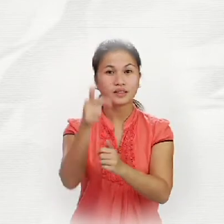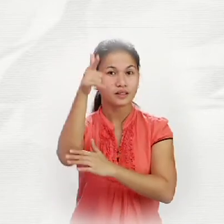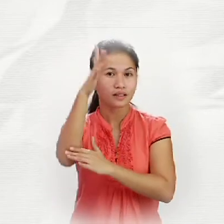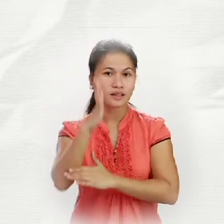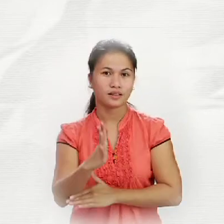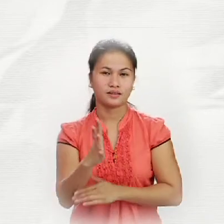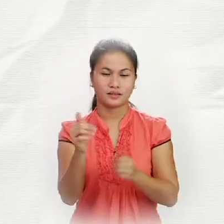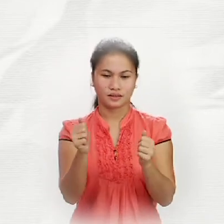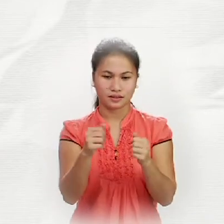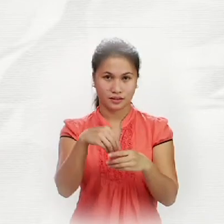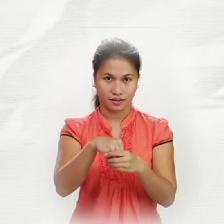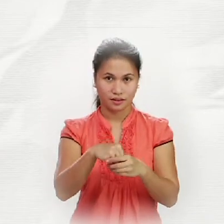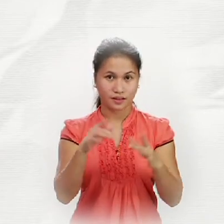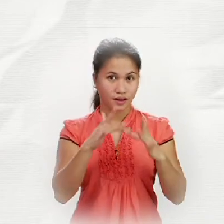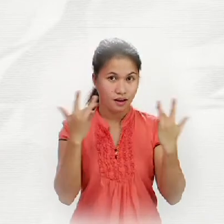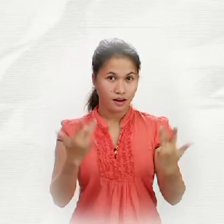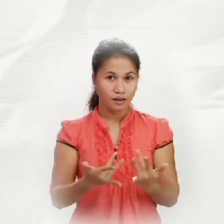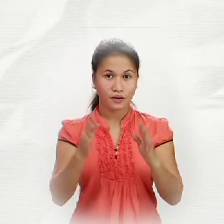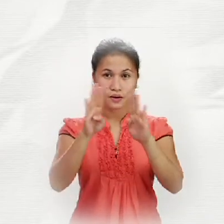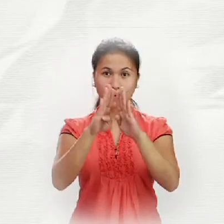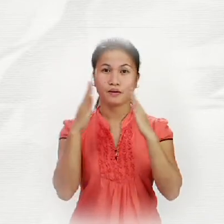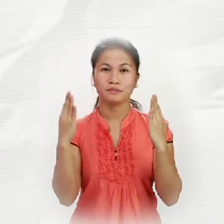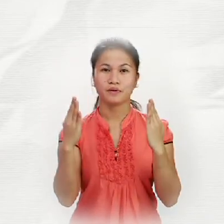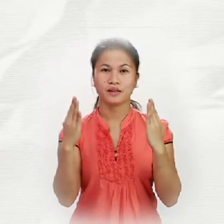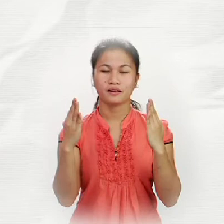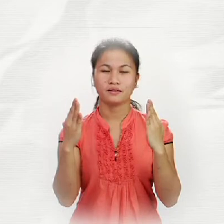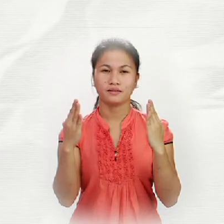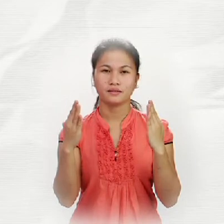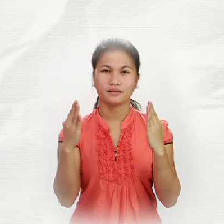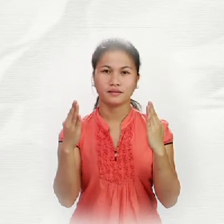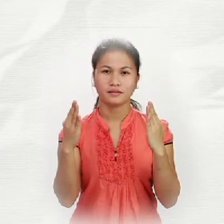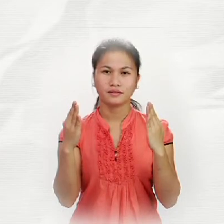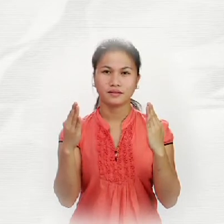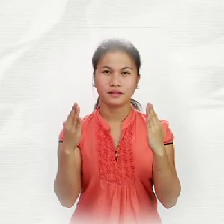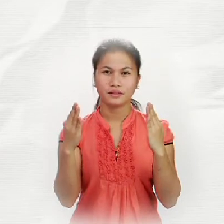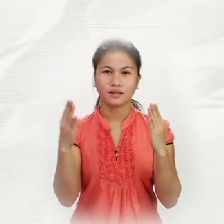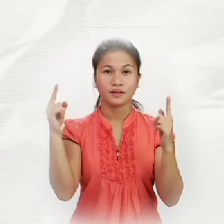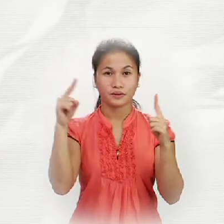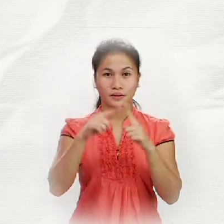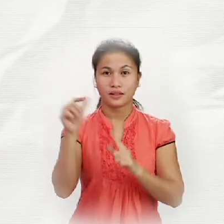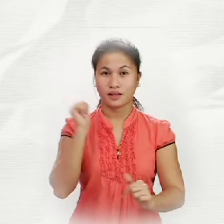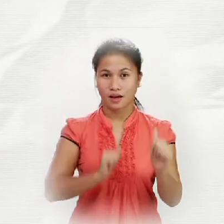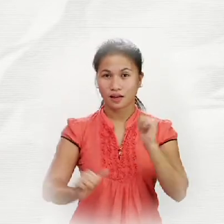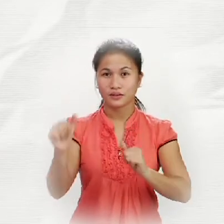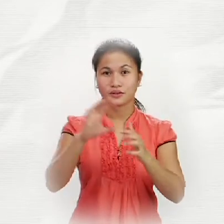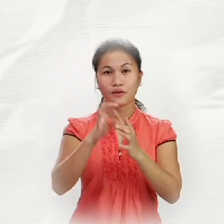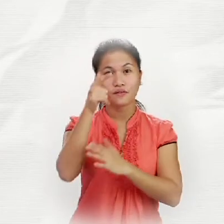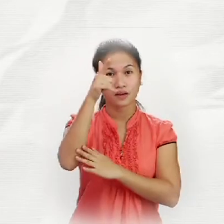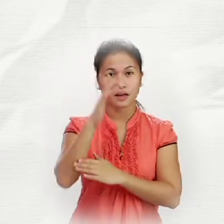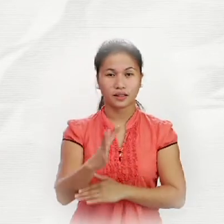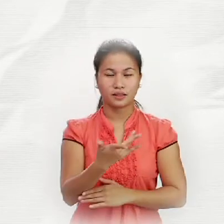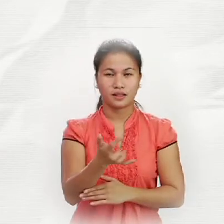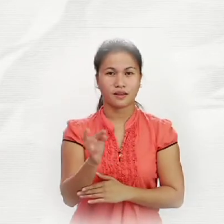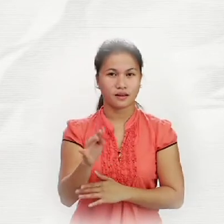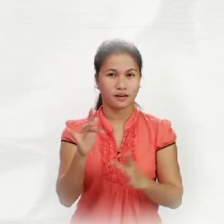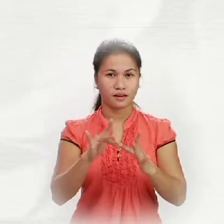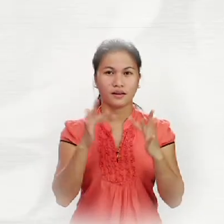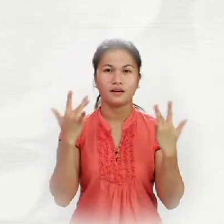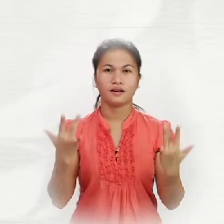their hearts. They remained open to the action of God in their